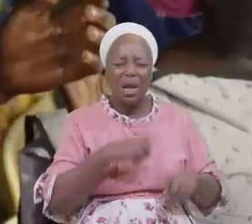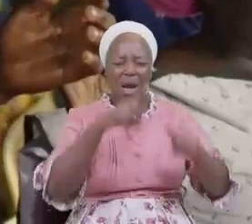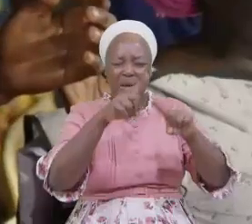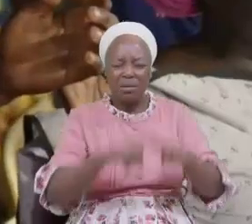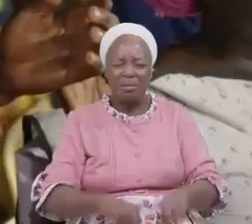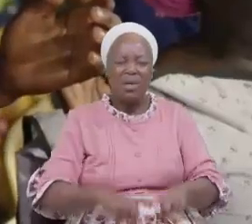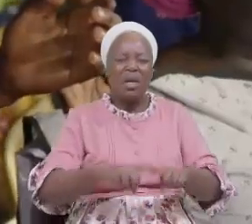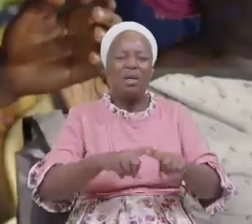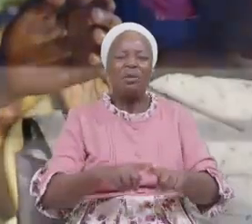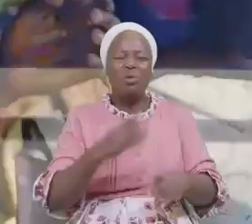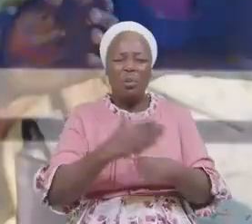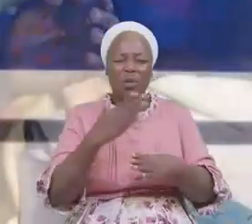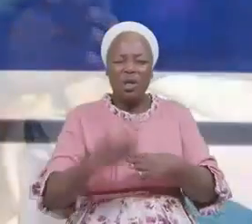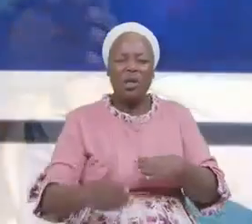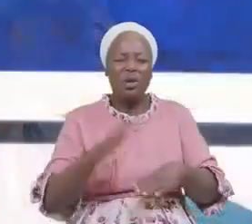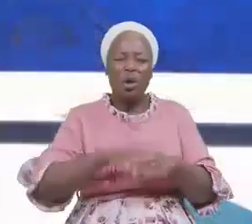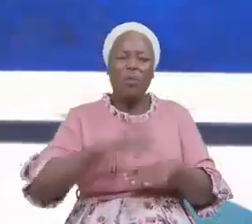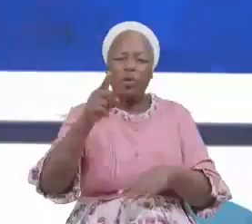not our feeling.